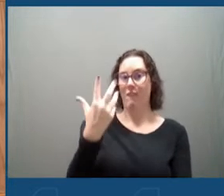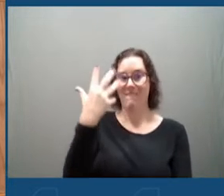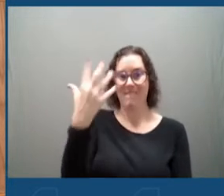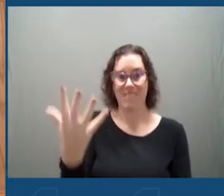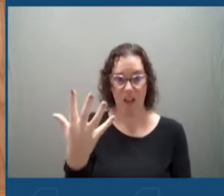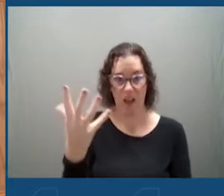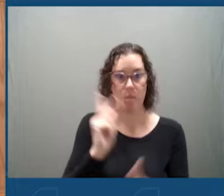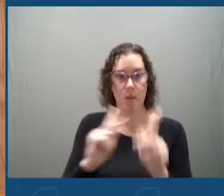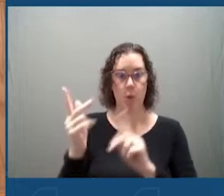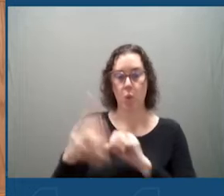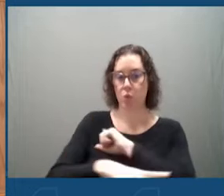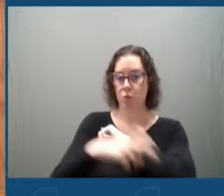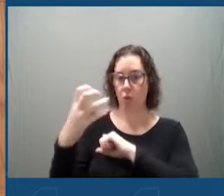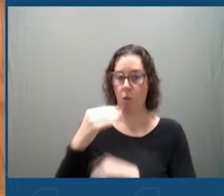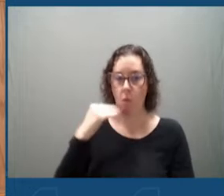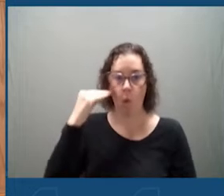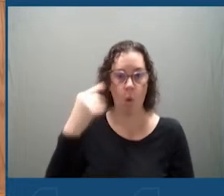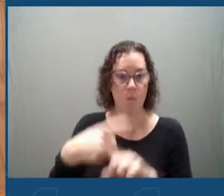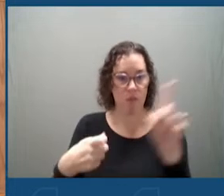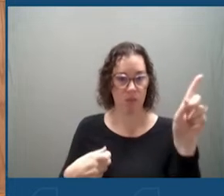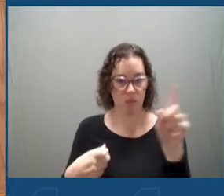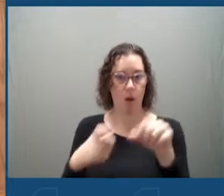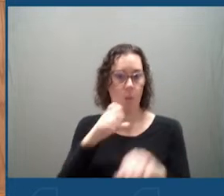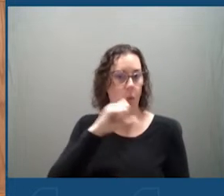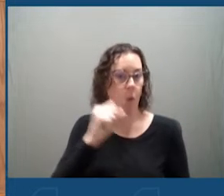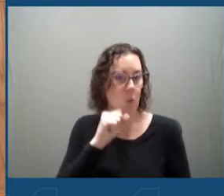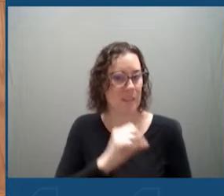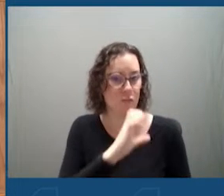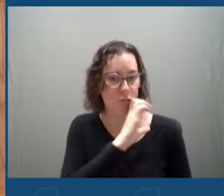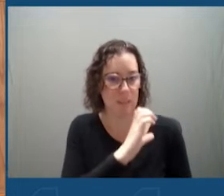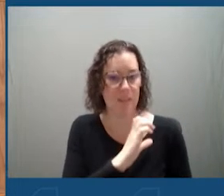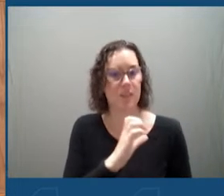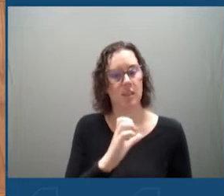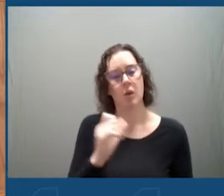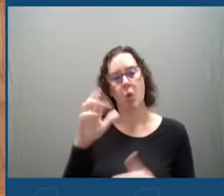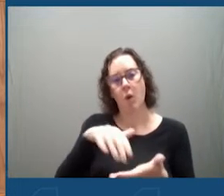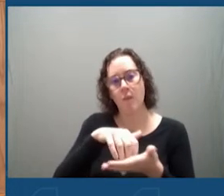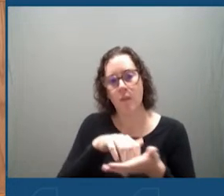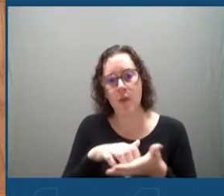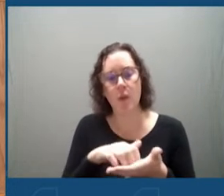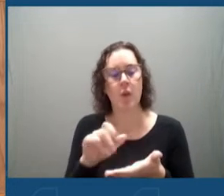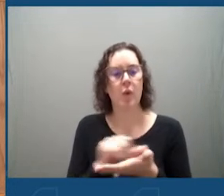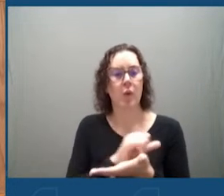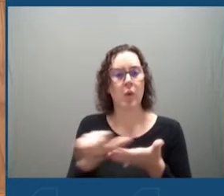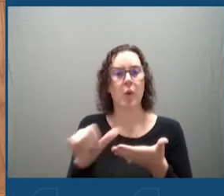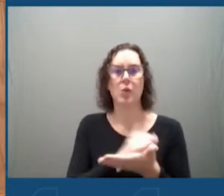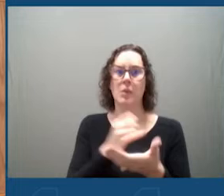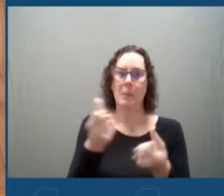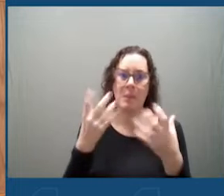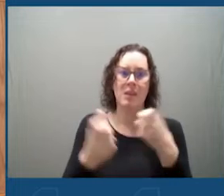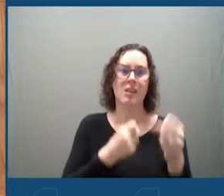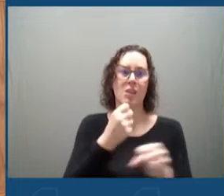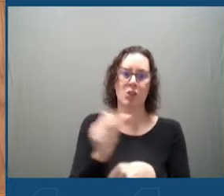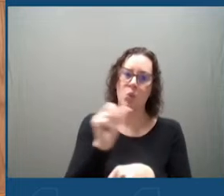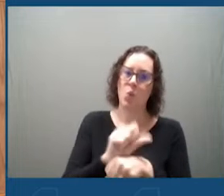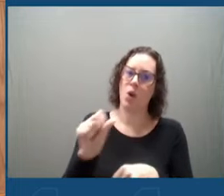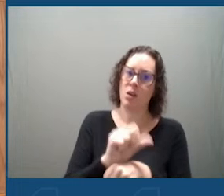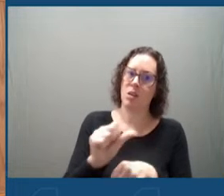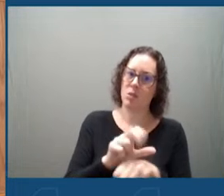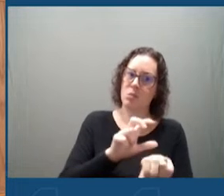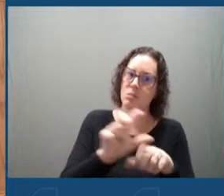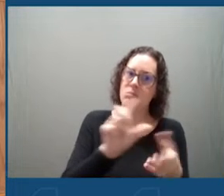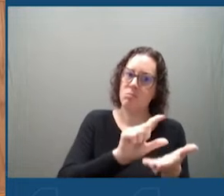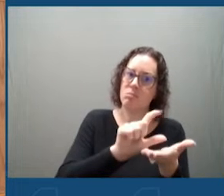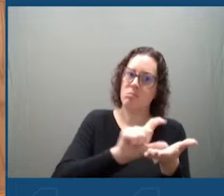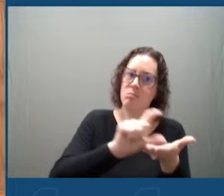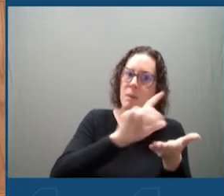elderly owners, people who targeted vulnerable New Yorkers who spent decades investing in their homes. But because of this ring